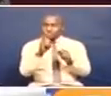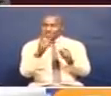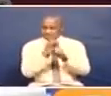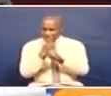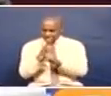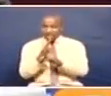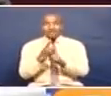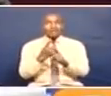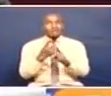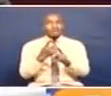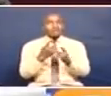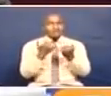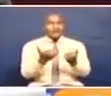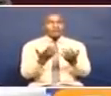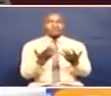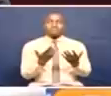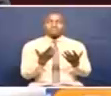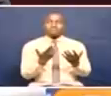How many are there per polling station?